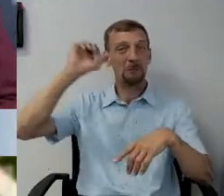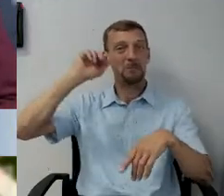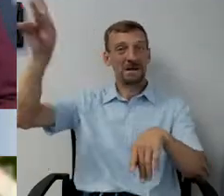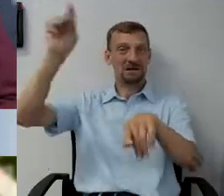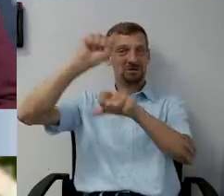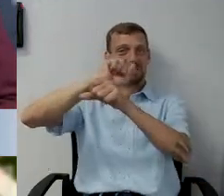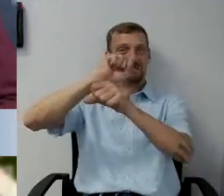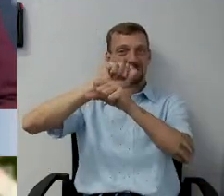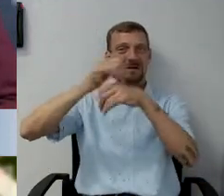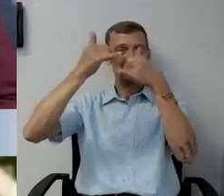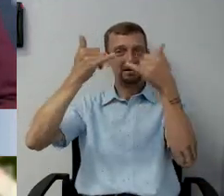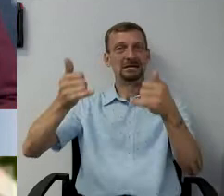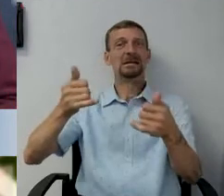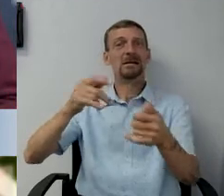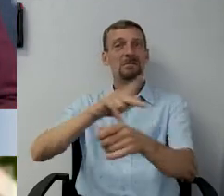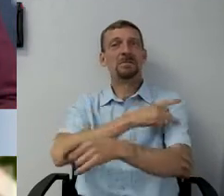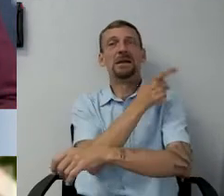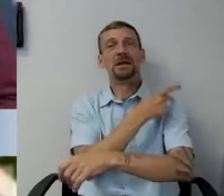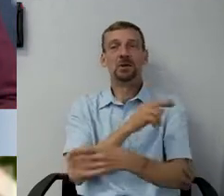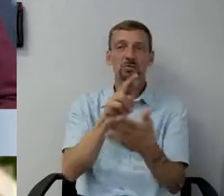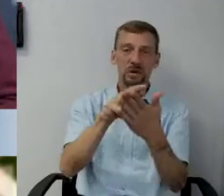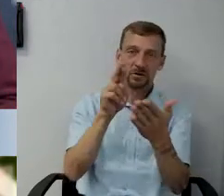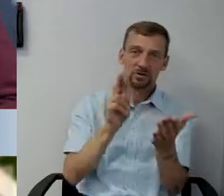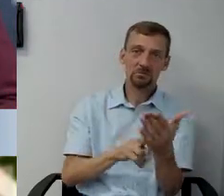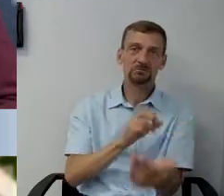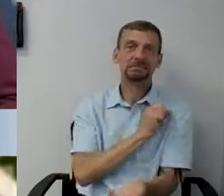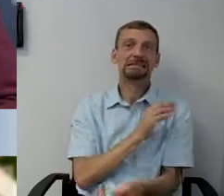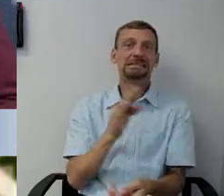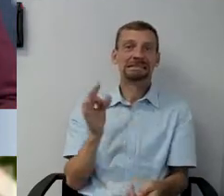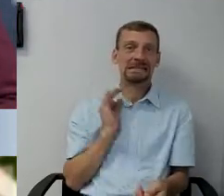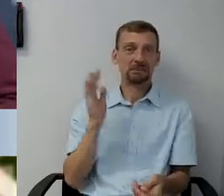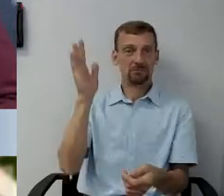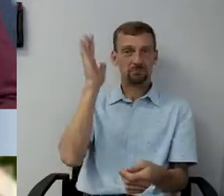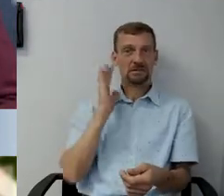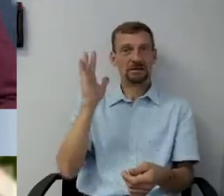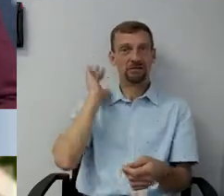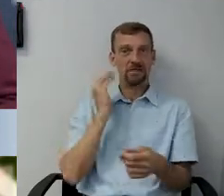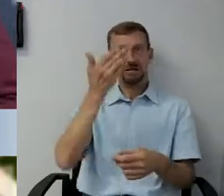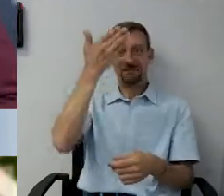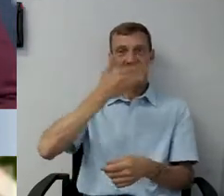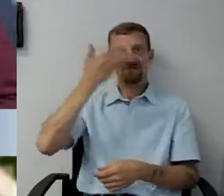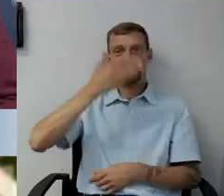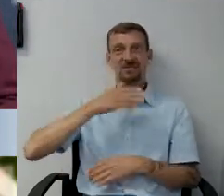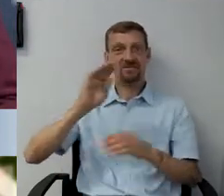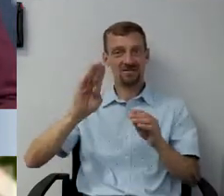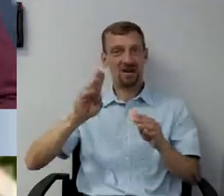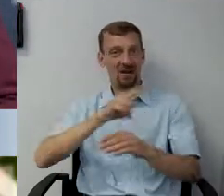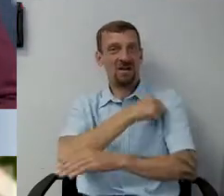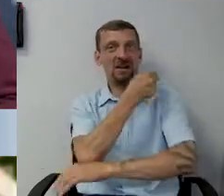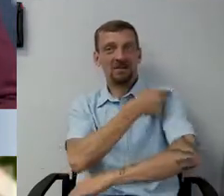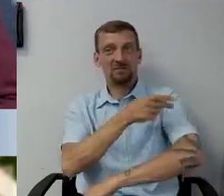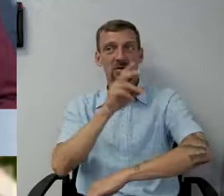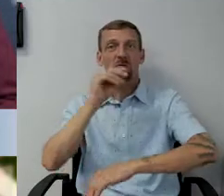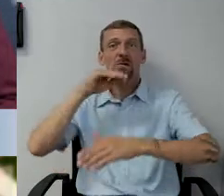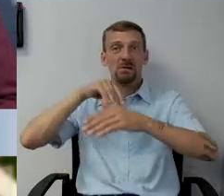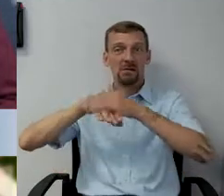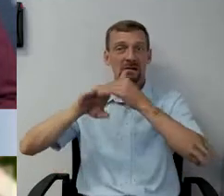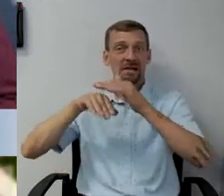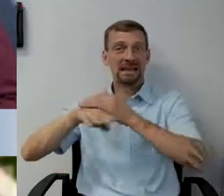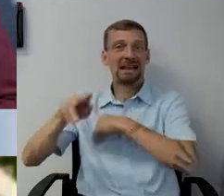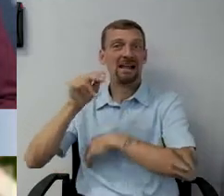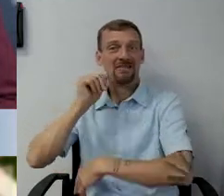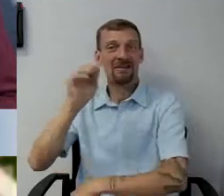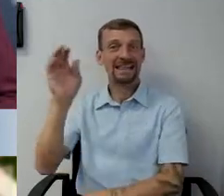now our patient registration staff, who are generally, right there at the front of the hospital or the entrance in the ambulatory surgery